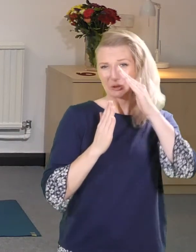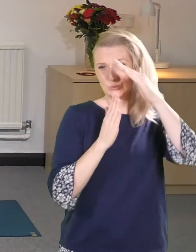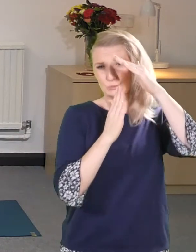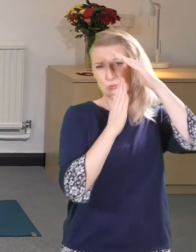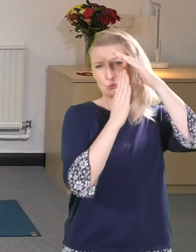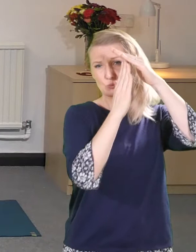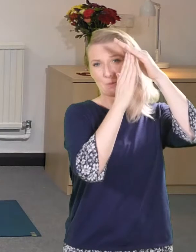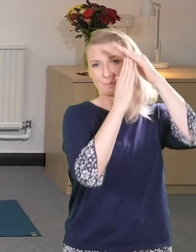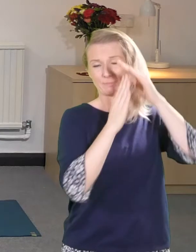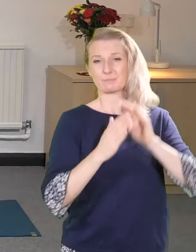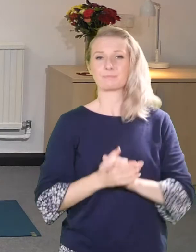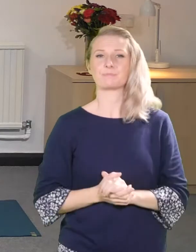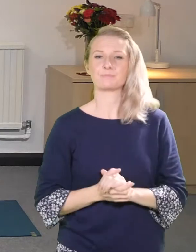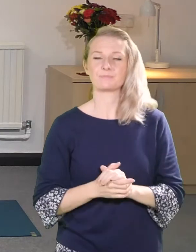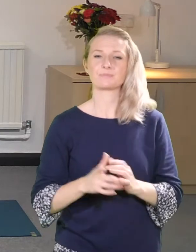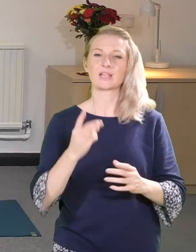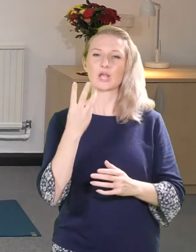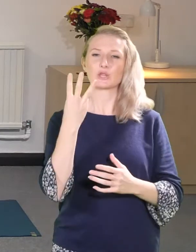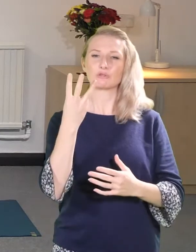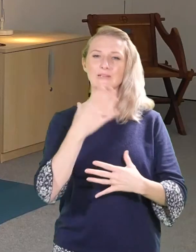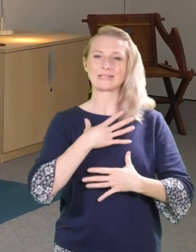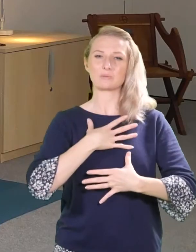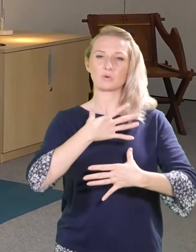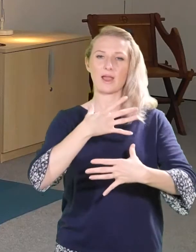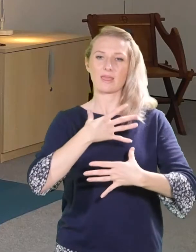Let's take 3 deep breaths here.